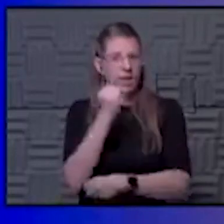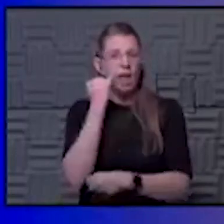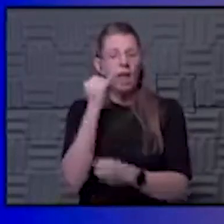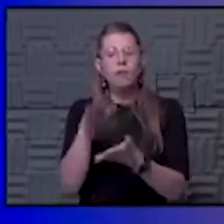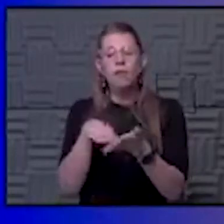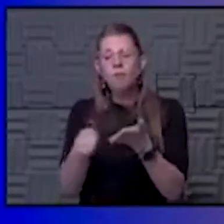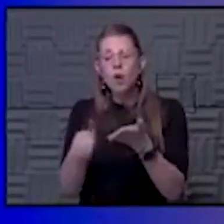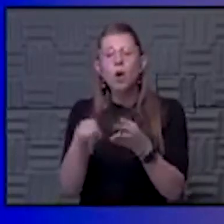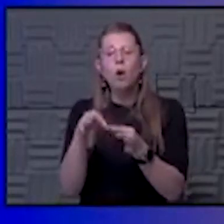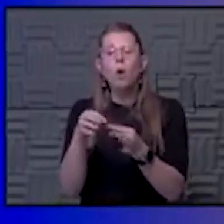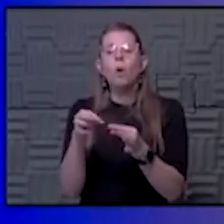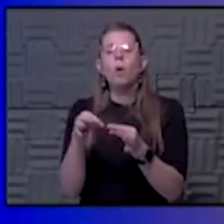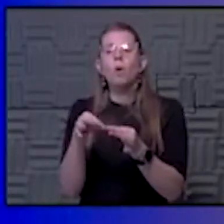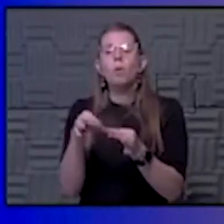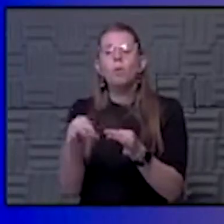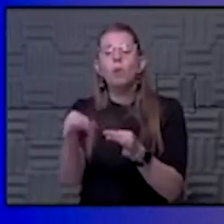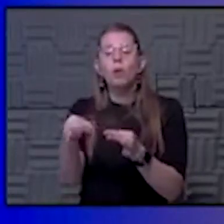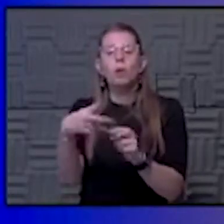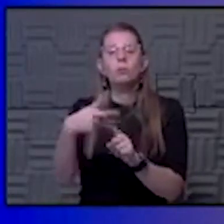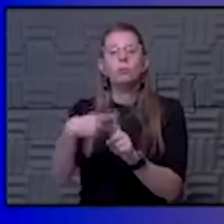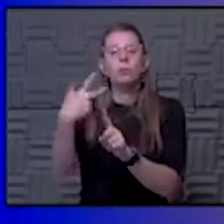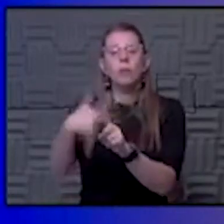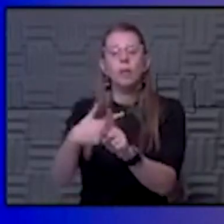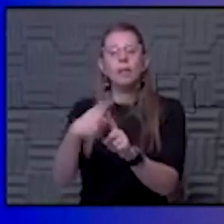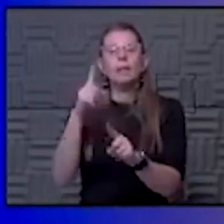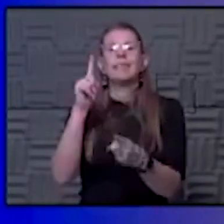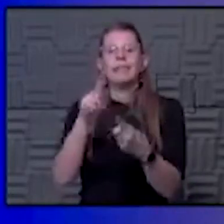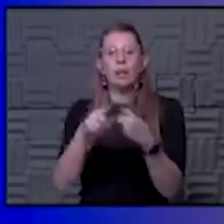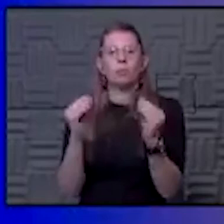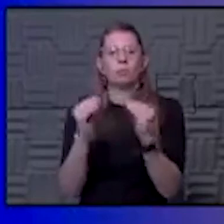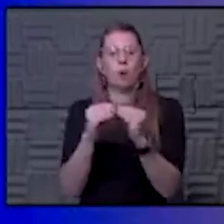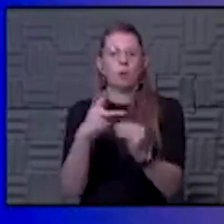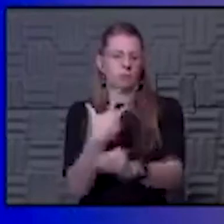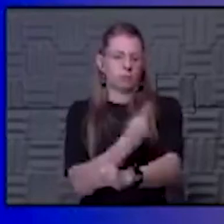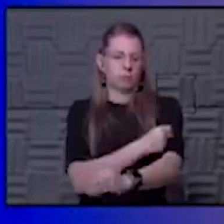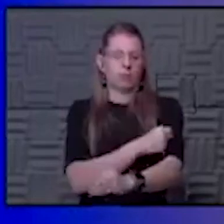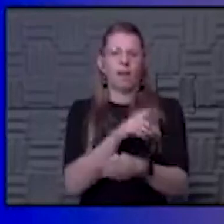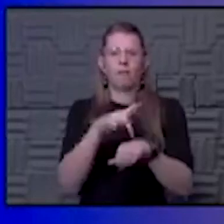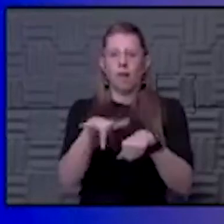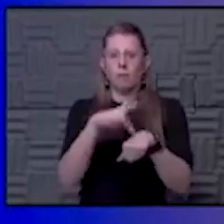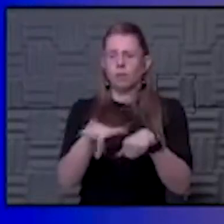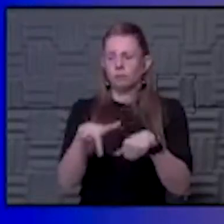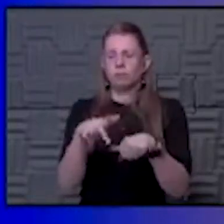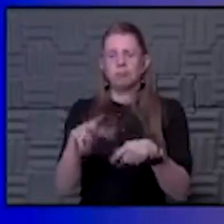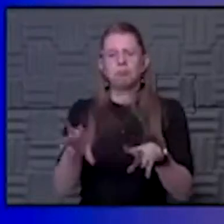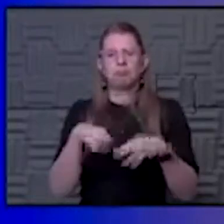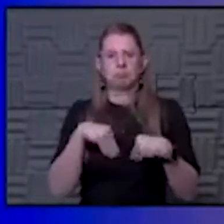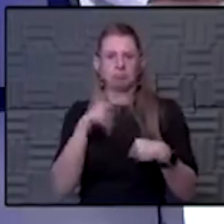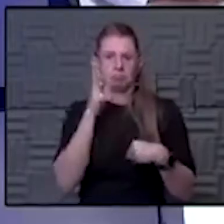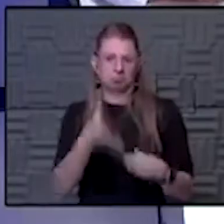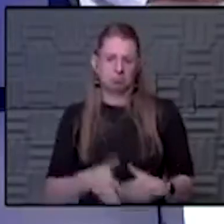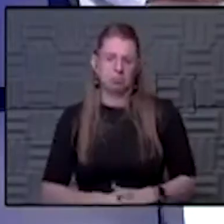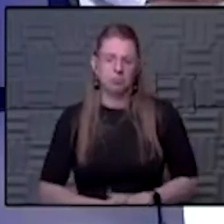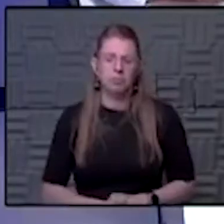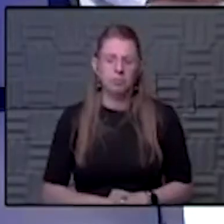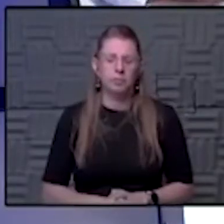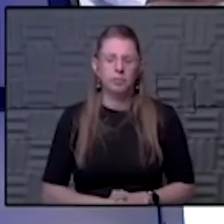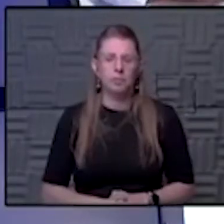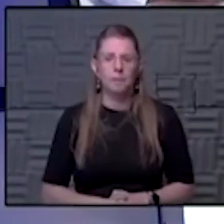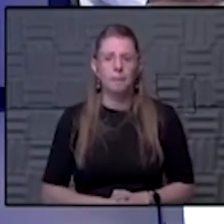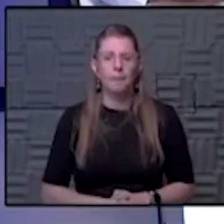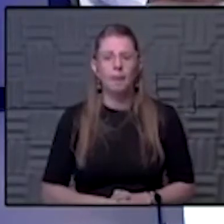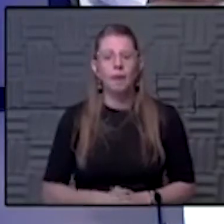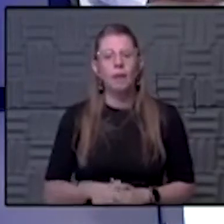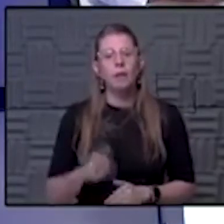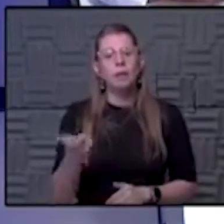or decline to get that for 2 to 3 months until supplies built up, that is a reasonable action as well. All right.